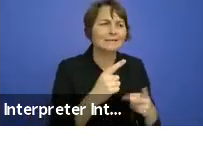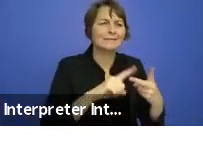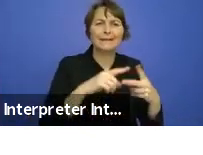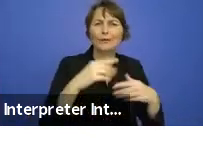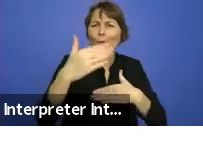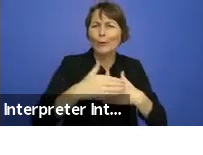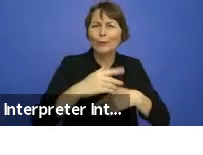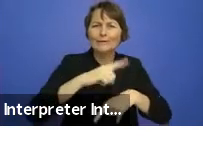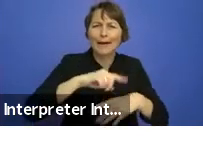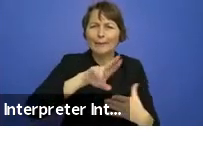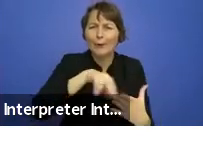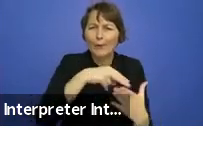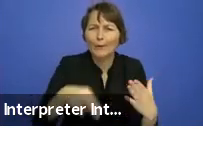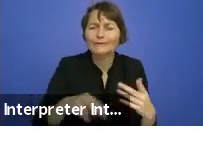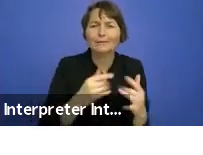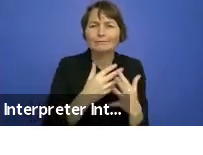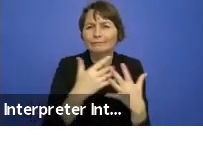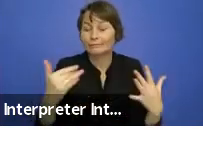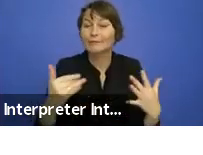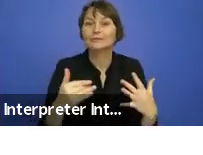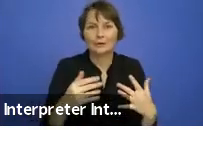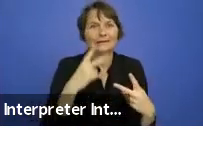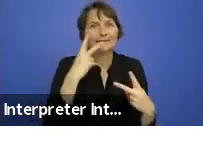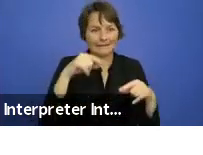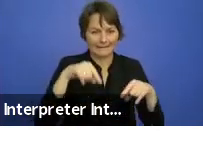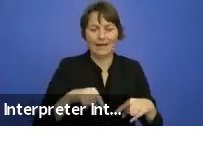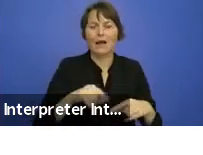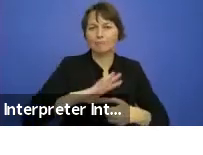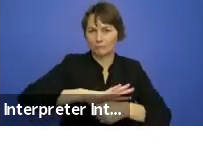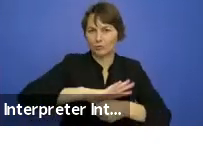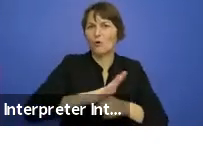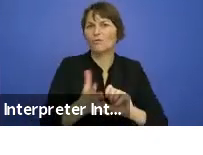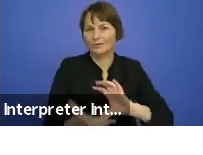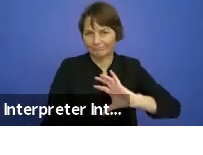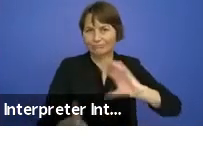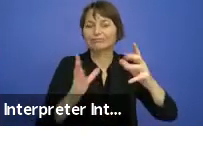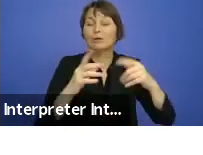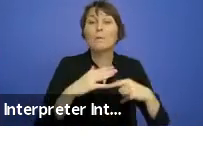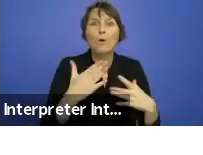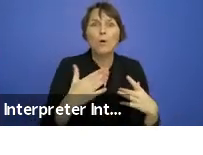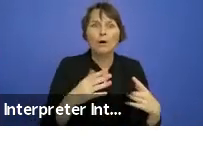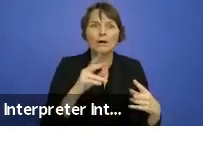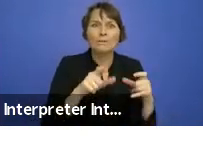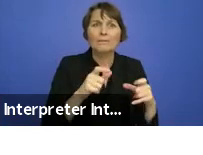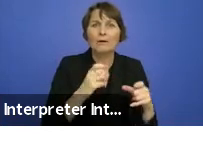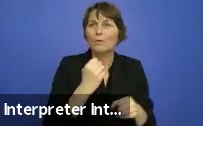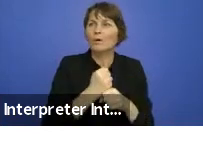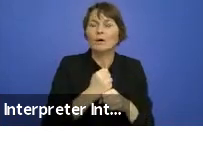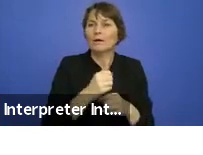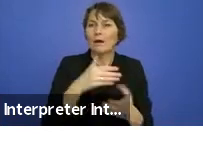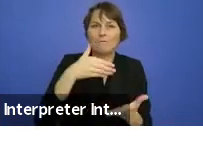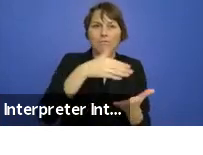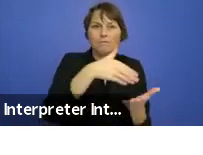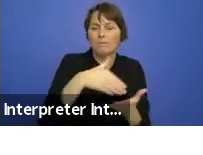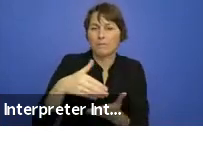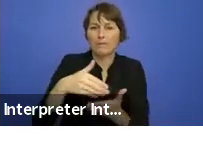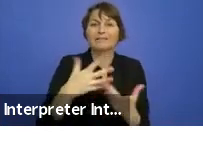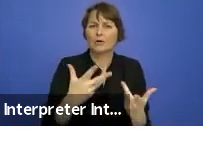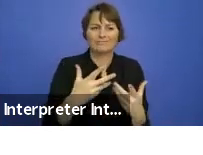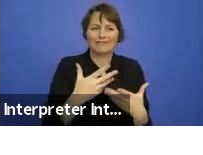some implications, and we've seen that in the COVID crisis in terms of higher risk of losing jobs or incomes and social security